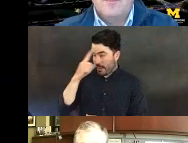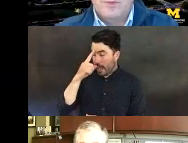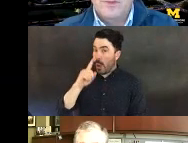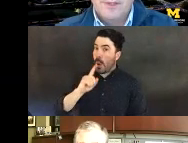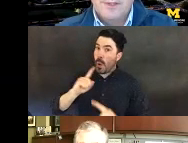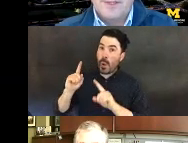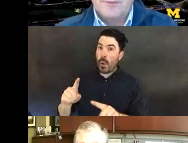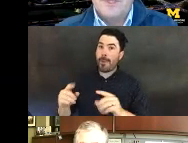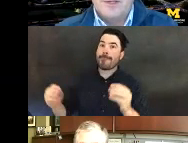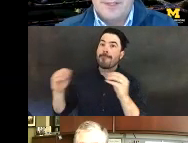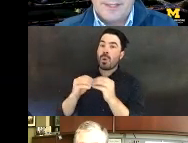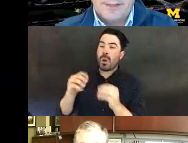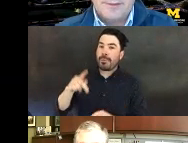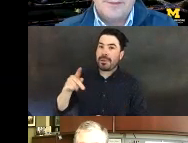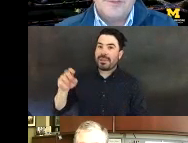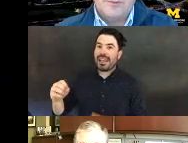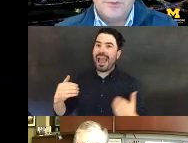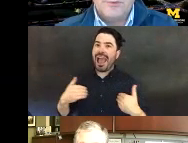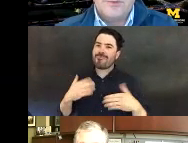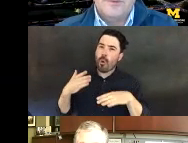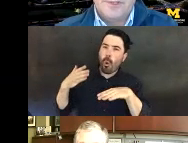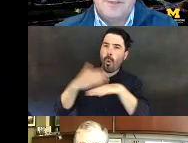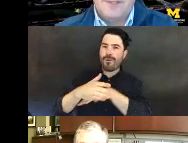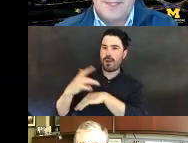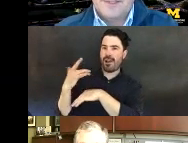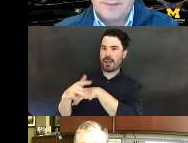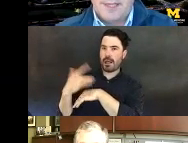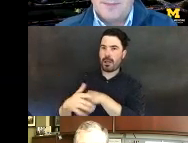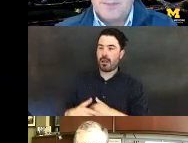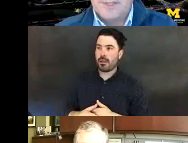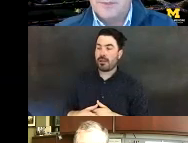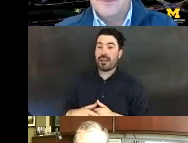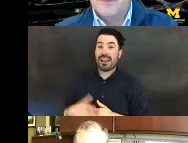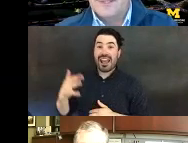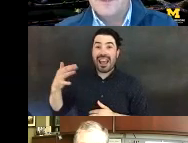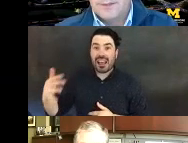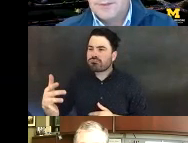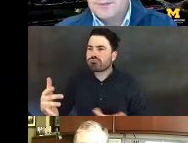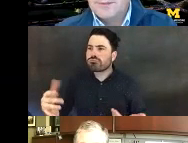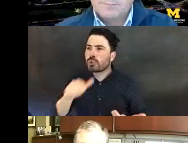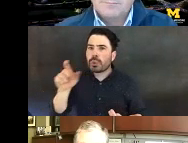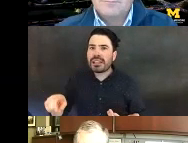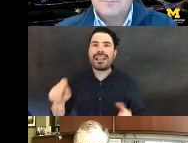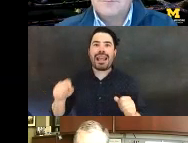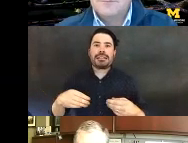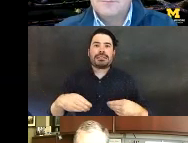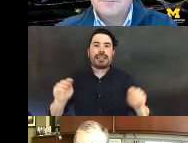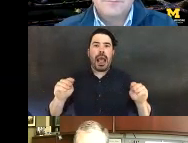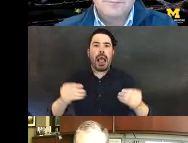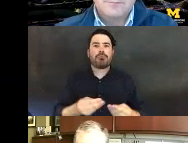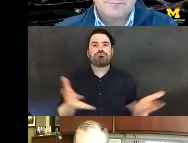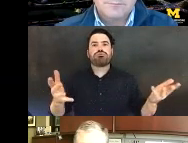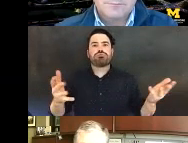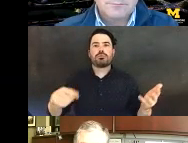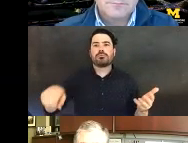to have more than you need on hand? If you don't use it, you could sell the excess to labs at a reduced rate. Yeah, sure. Obviously,